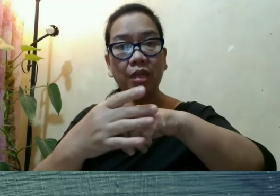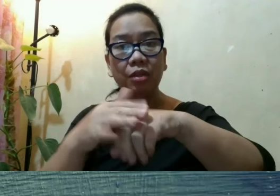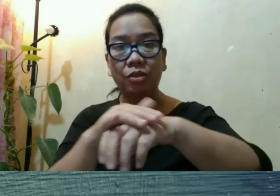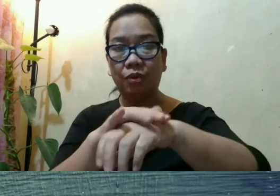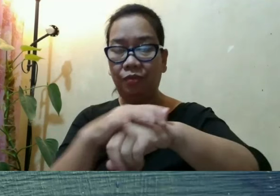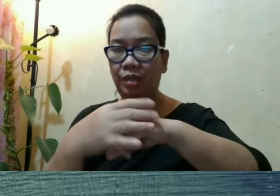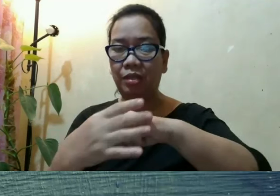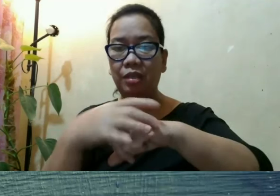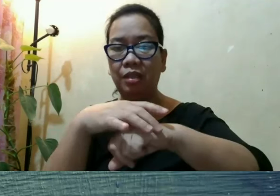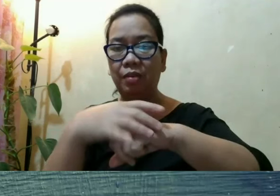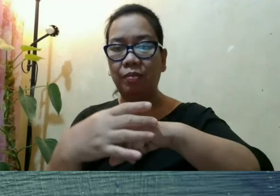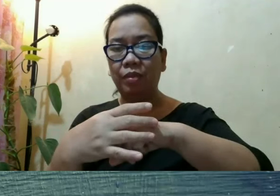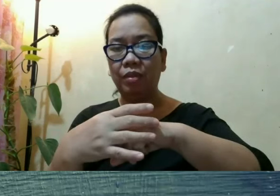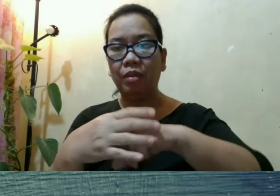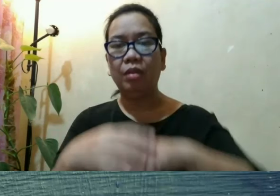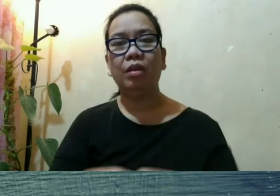Earth's surface,